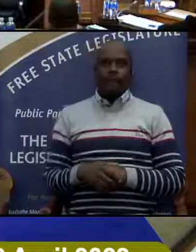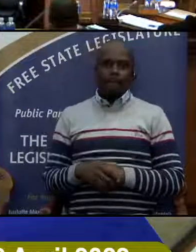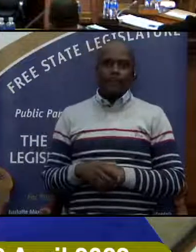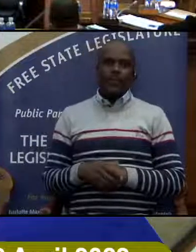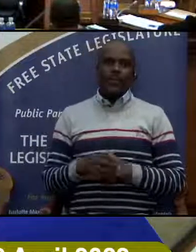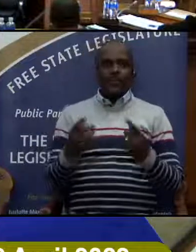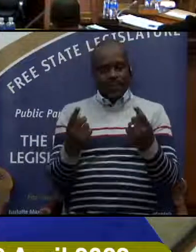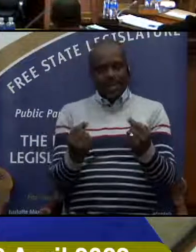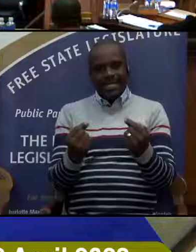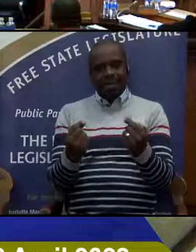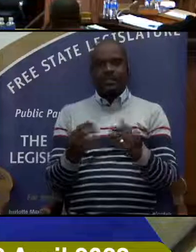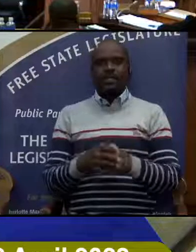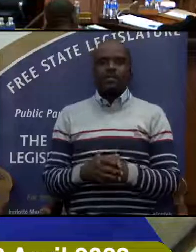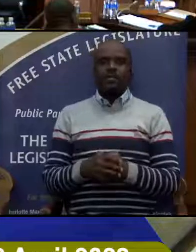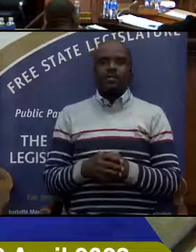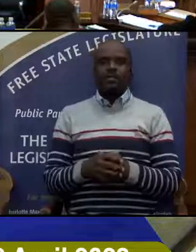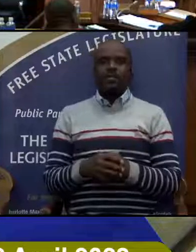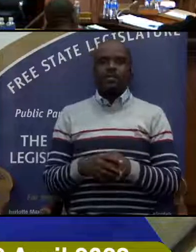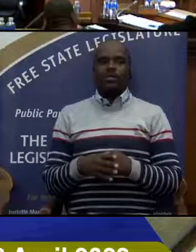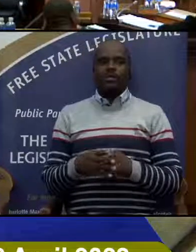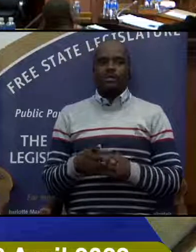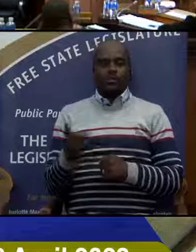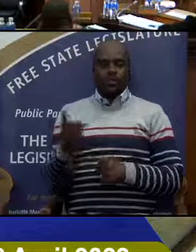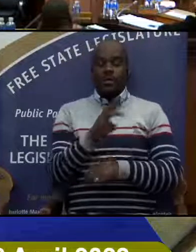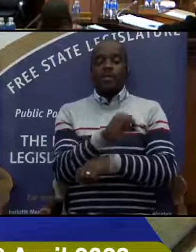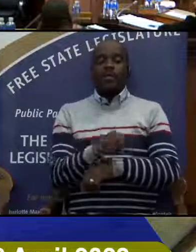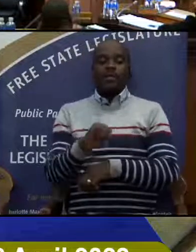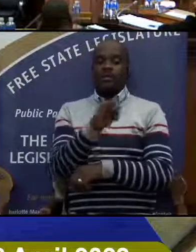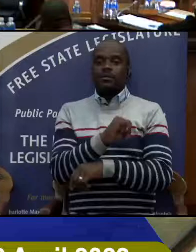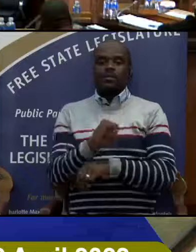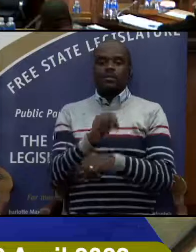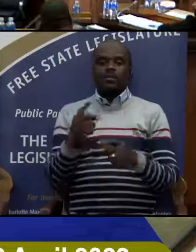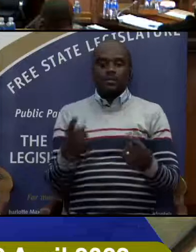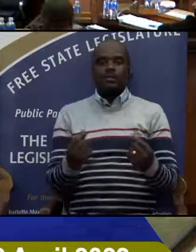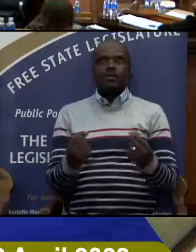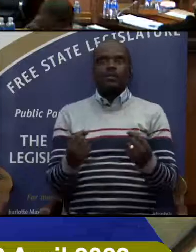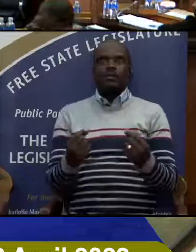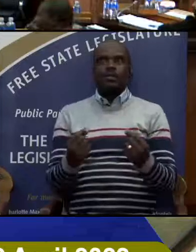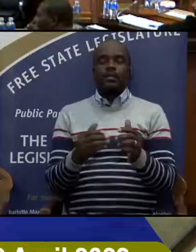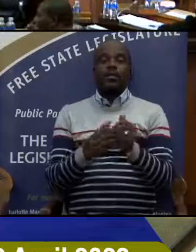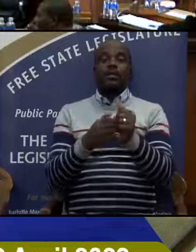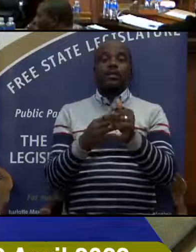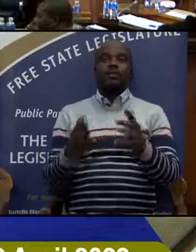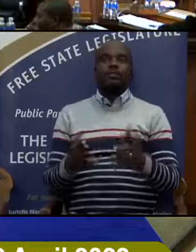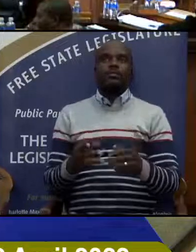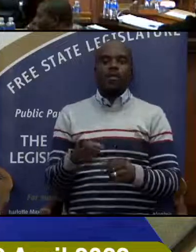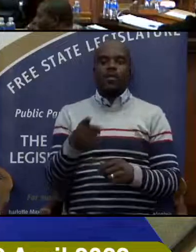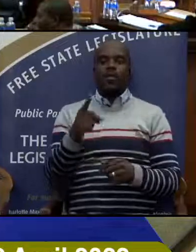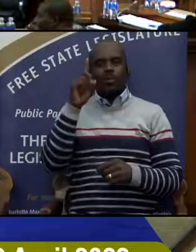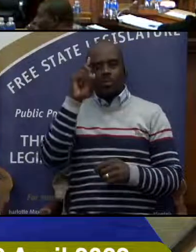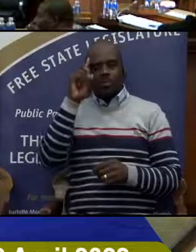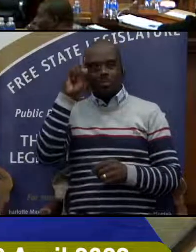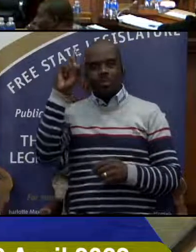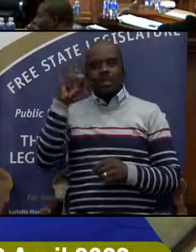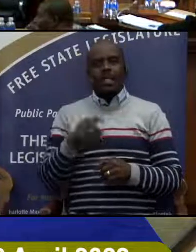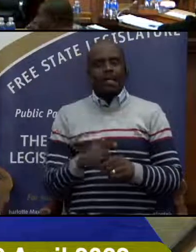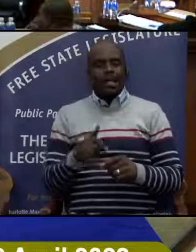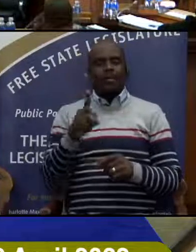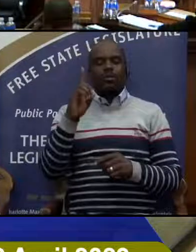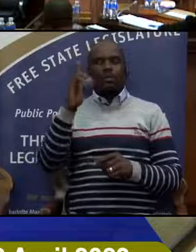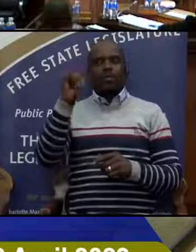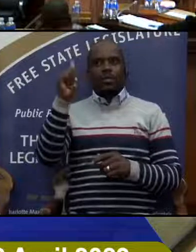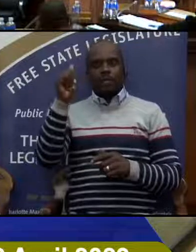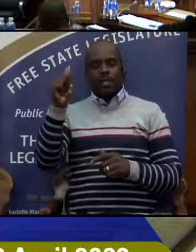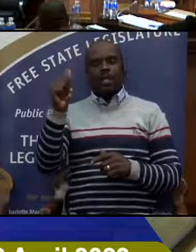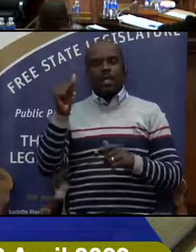municipalities are benefiting all the people and come to the conclusion that it is the DA that is implementing the